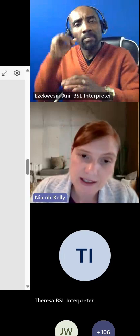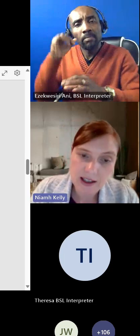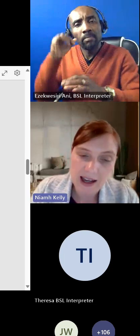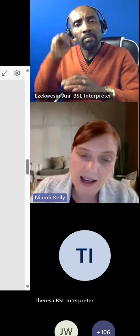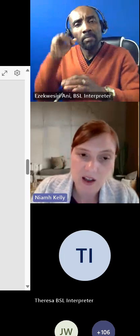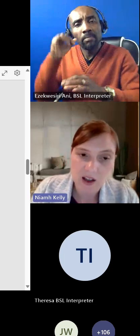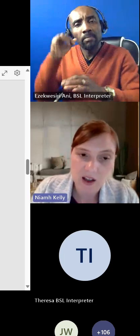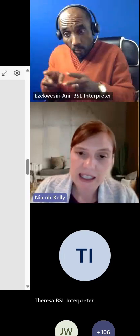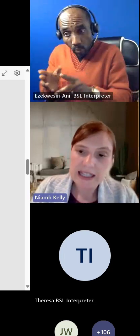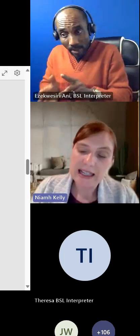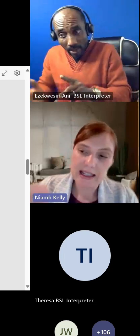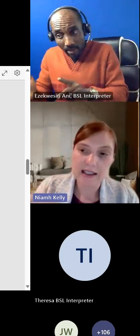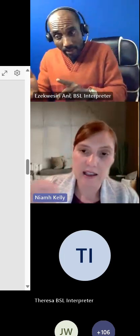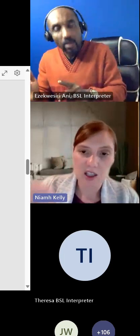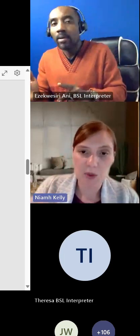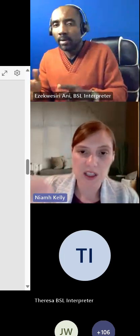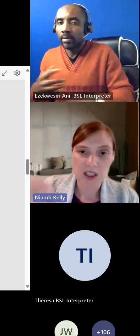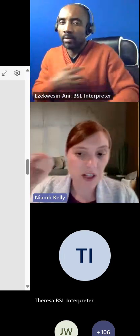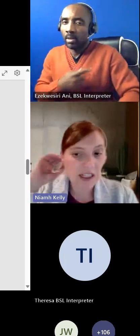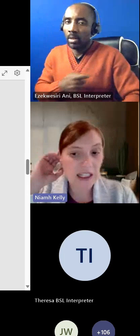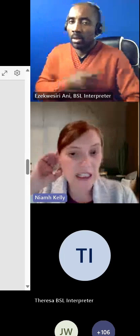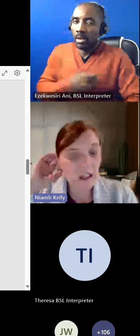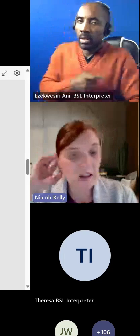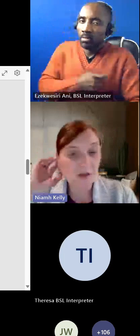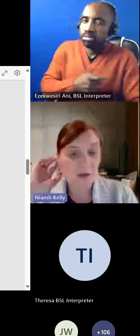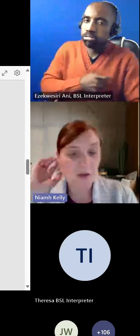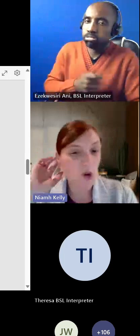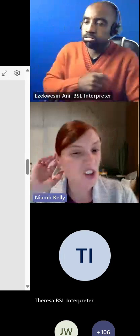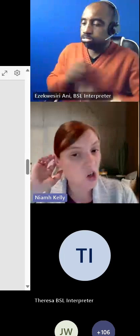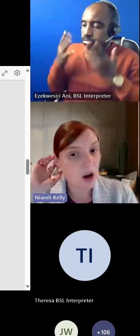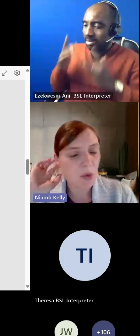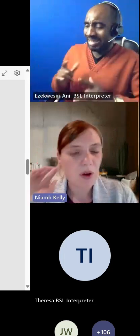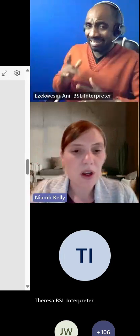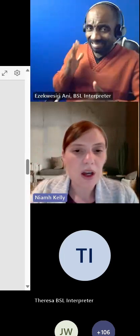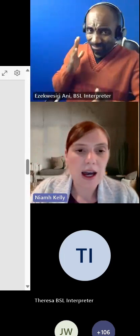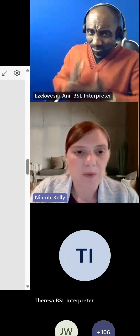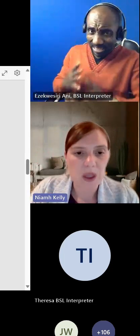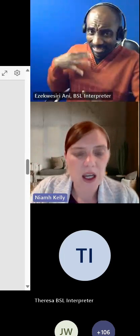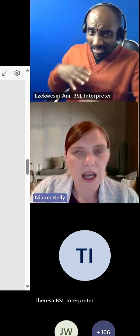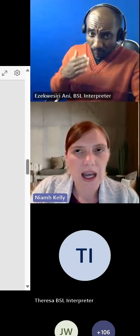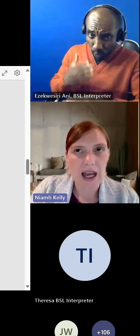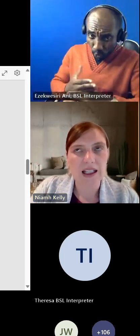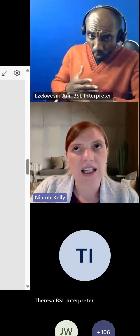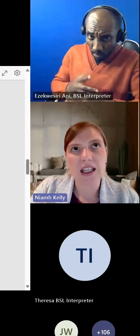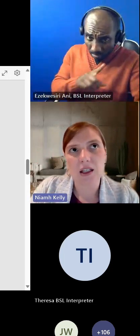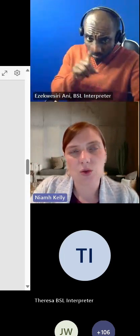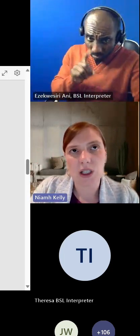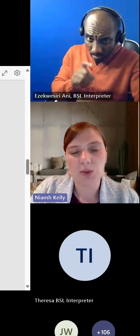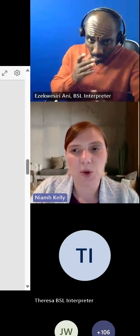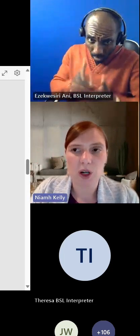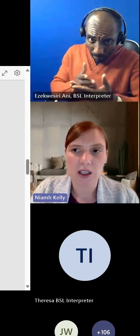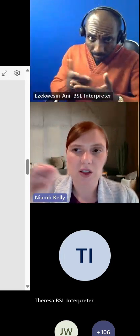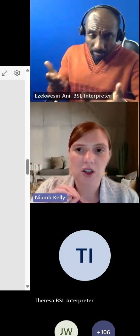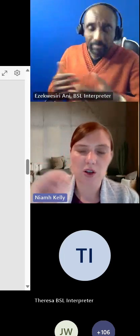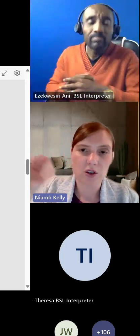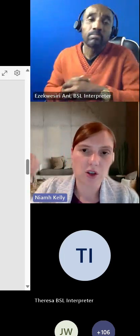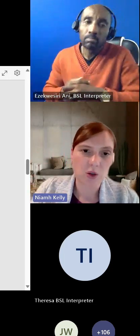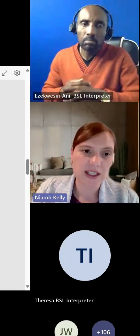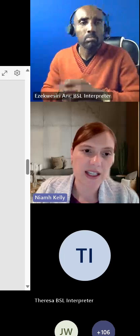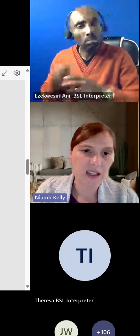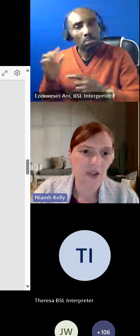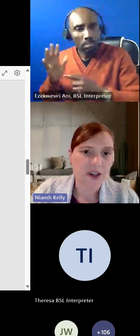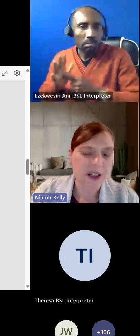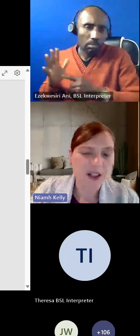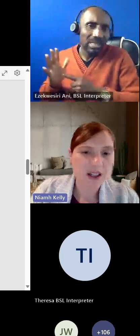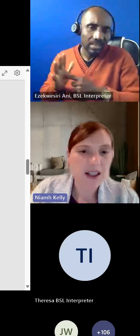might cause anxiety. Is it specifically needed for the job? And I think that's really important